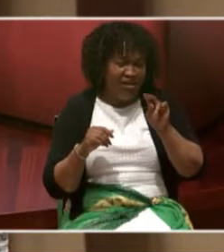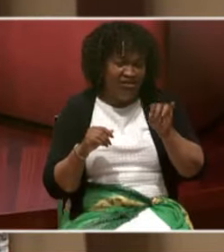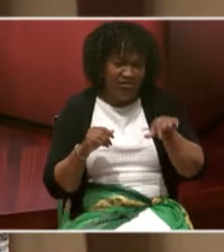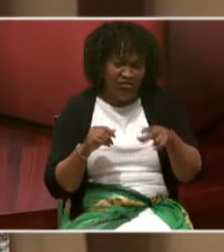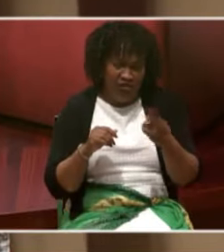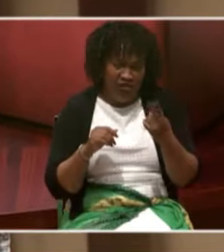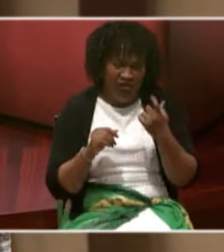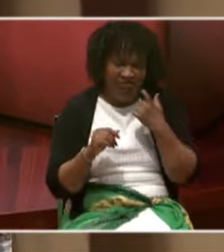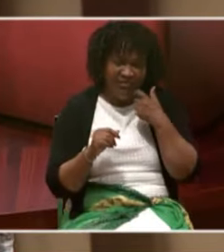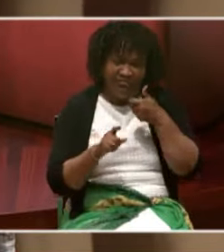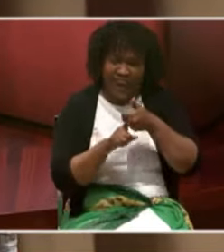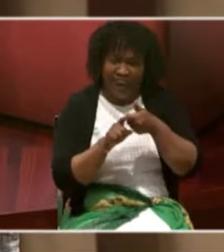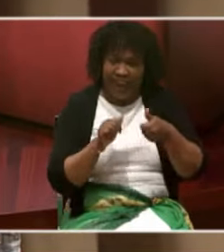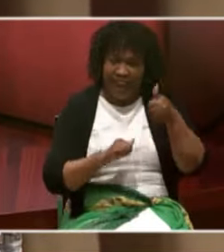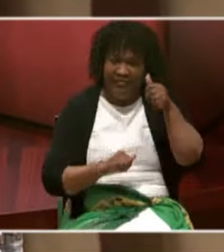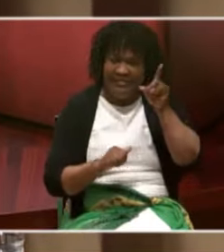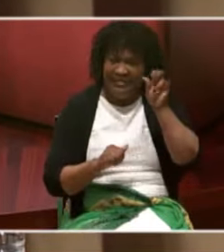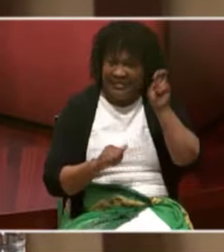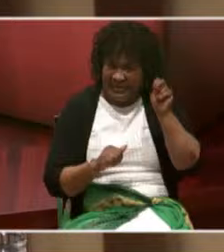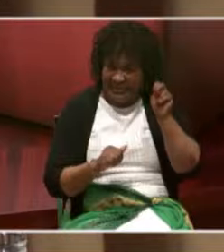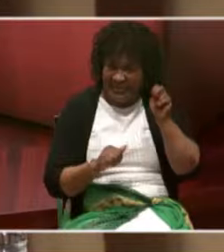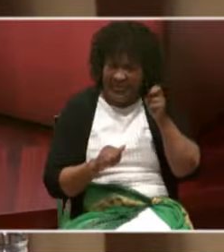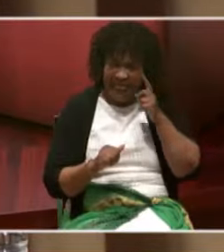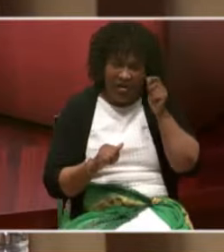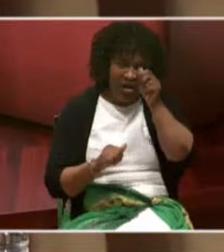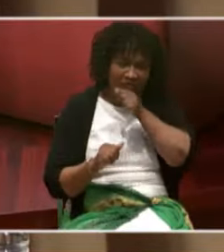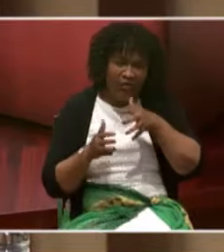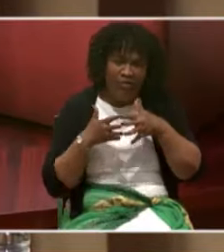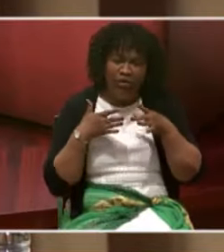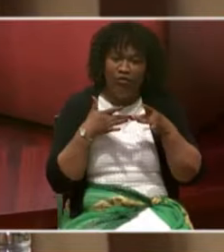go my people, let me catch up with them.